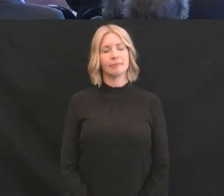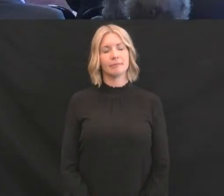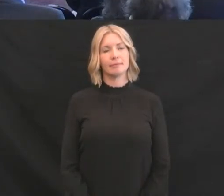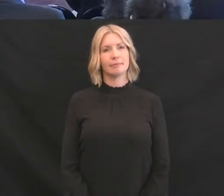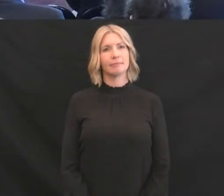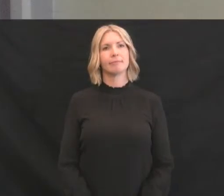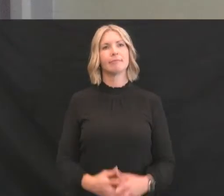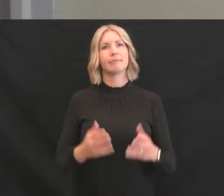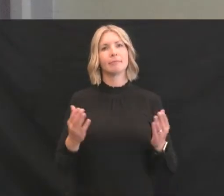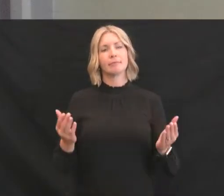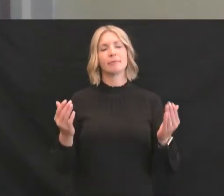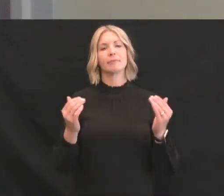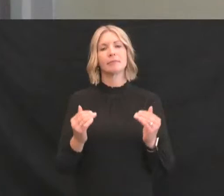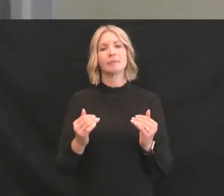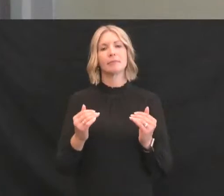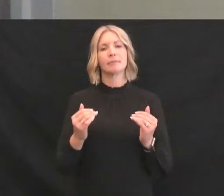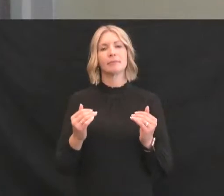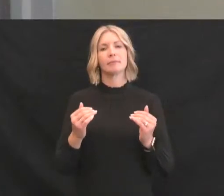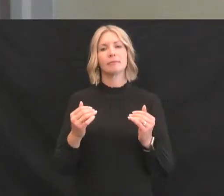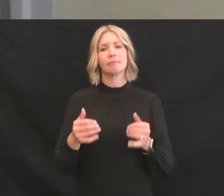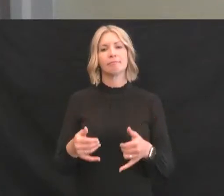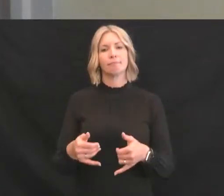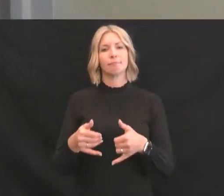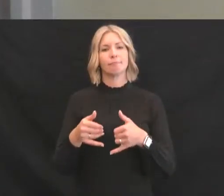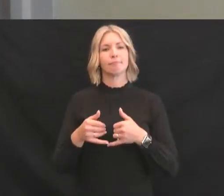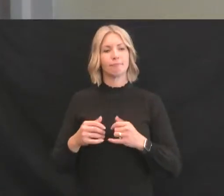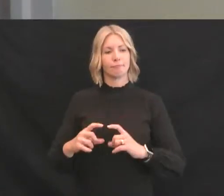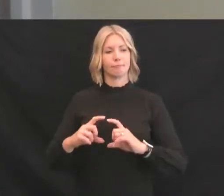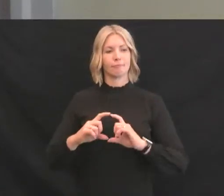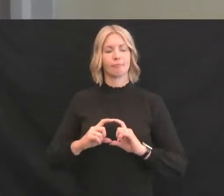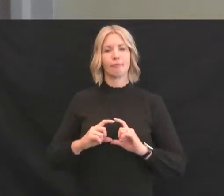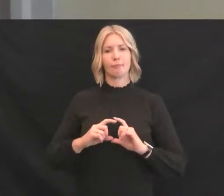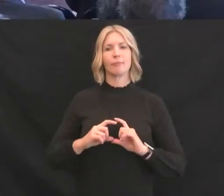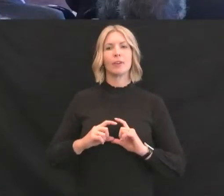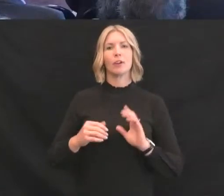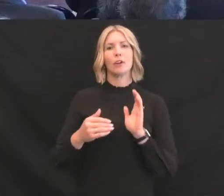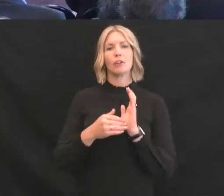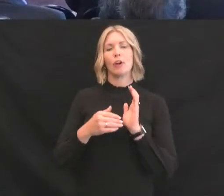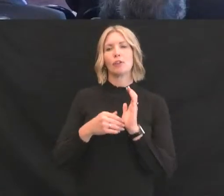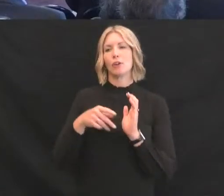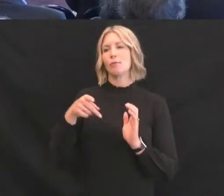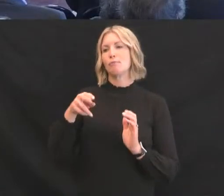To receive the Order of Newfoundland and Labrador, Dr. Proton Rahman.